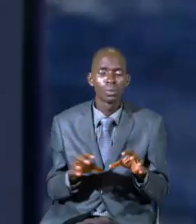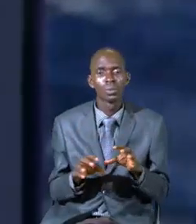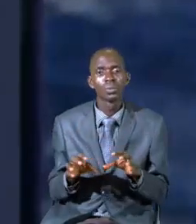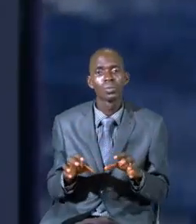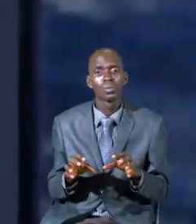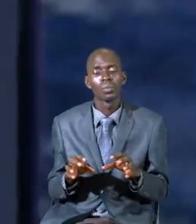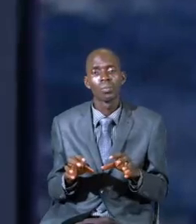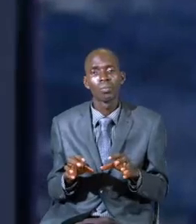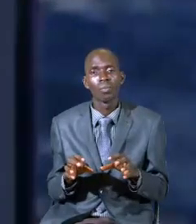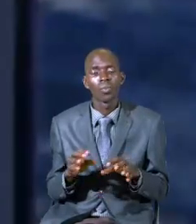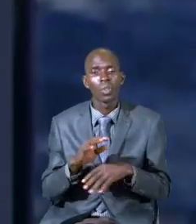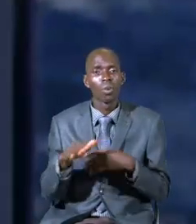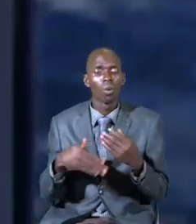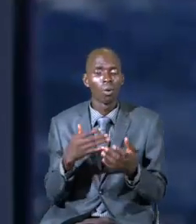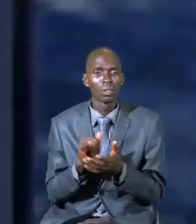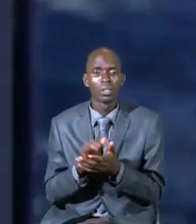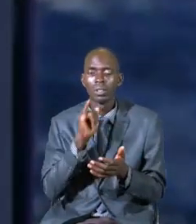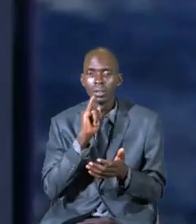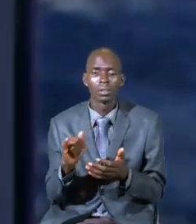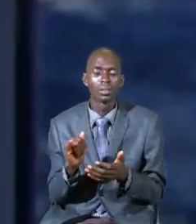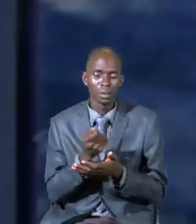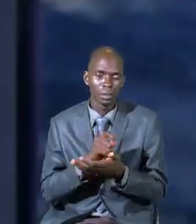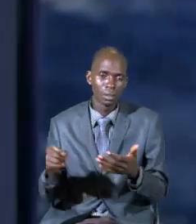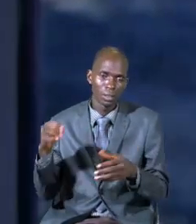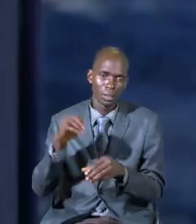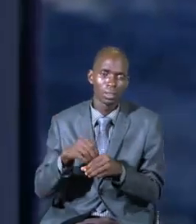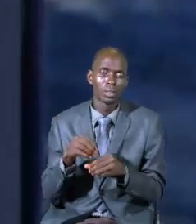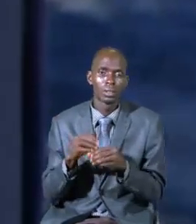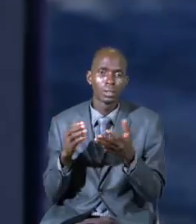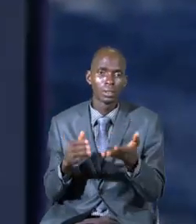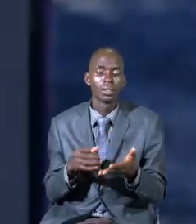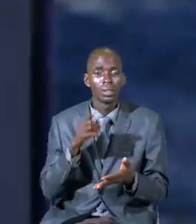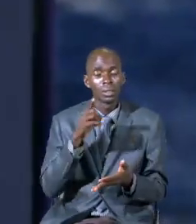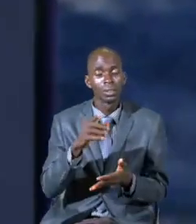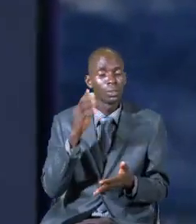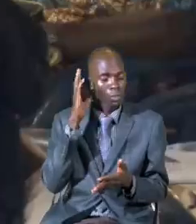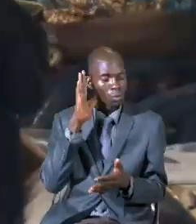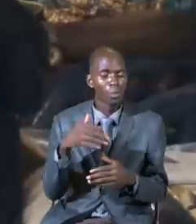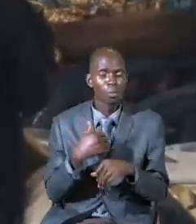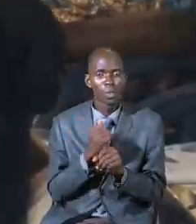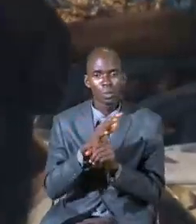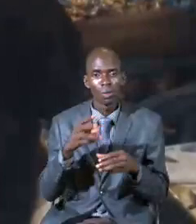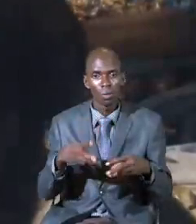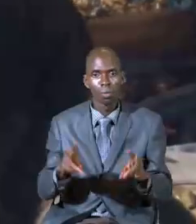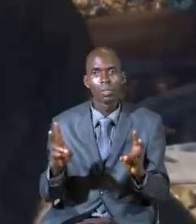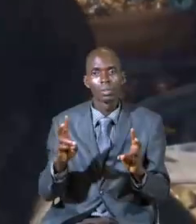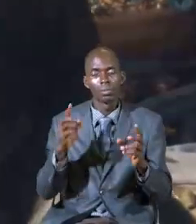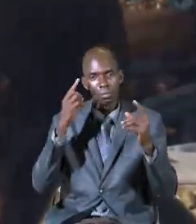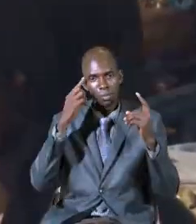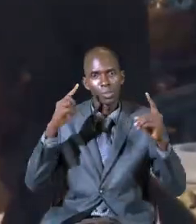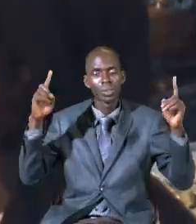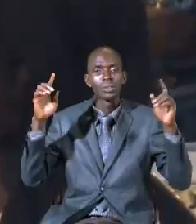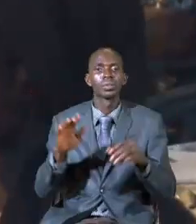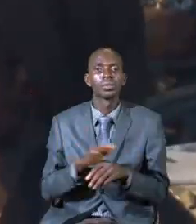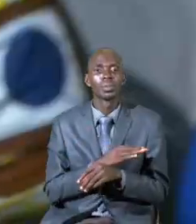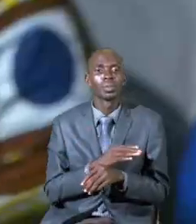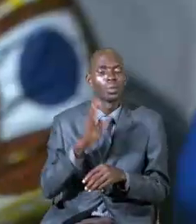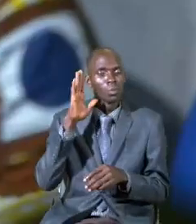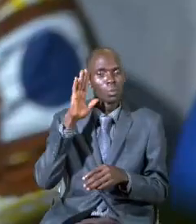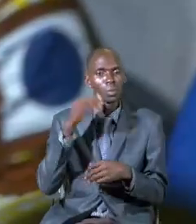is written therein, for then thou shalt make thy way prosperous. Thou shalt make thy